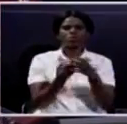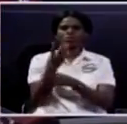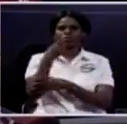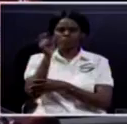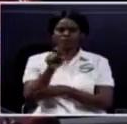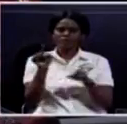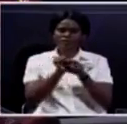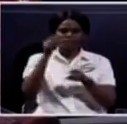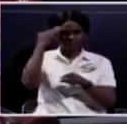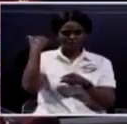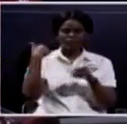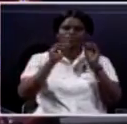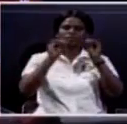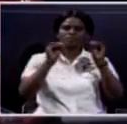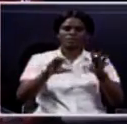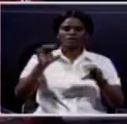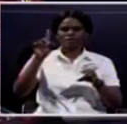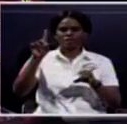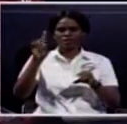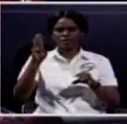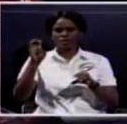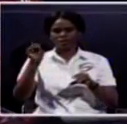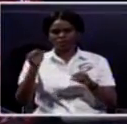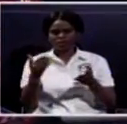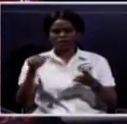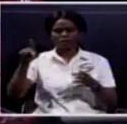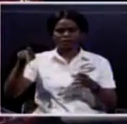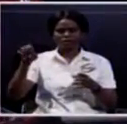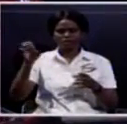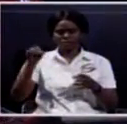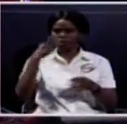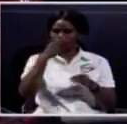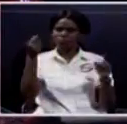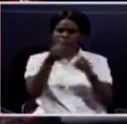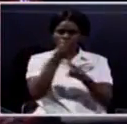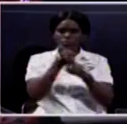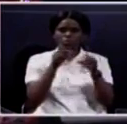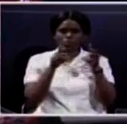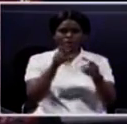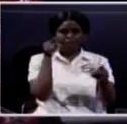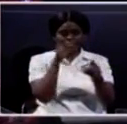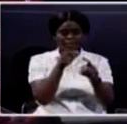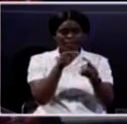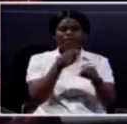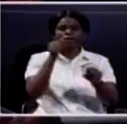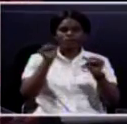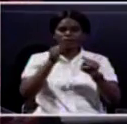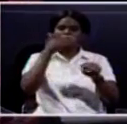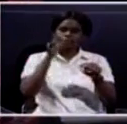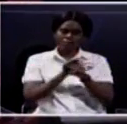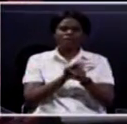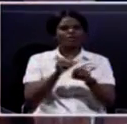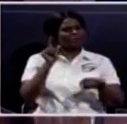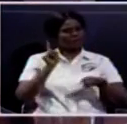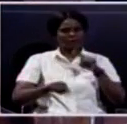any head teacher, any DEBs, any PO who will not champion this direction, we can assure them that we won't